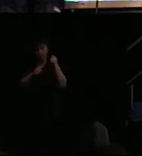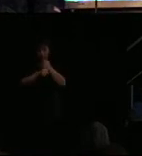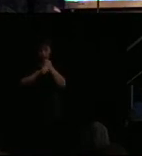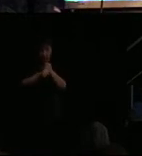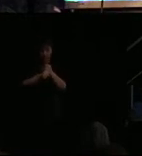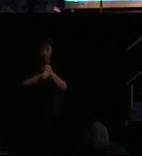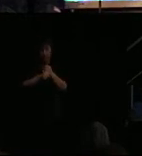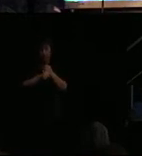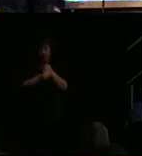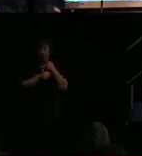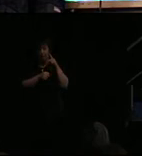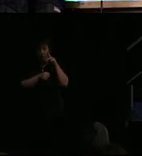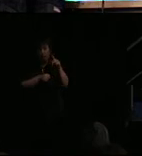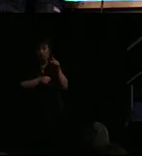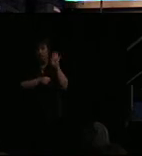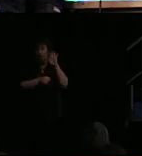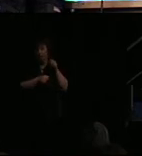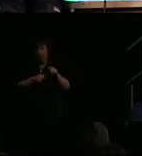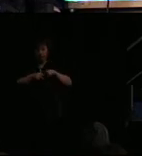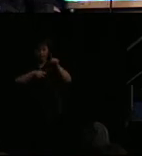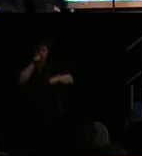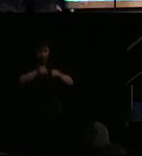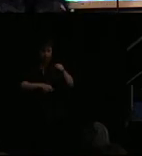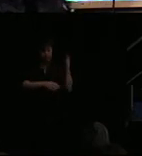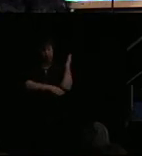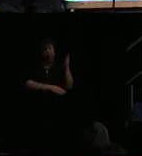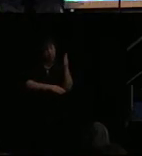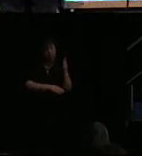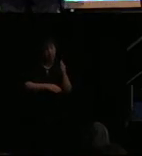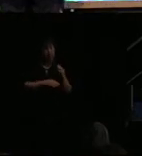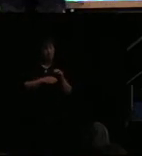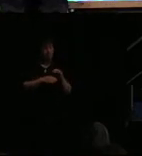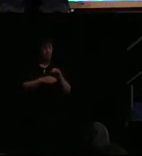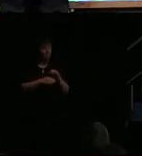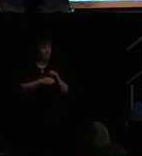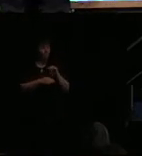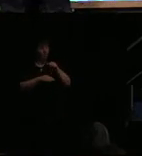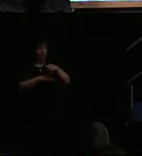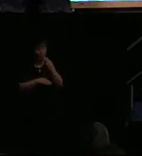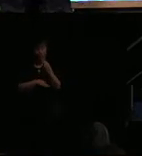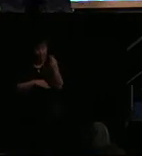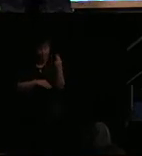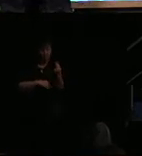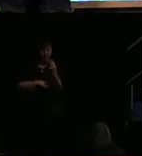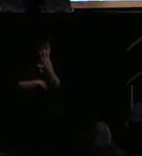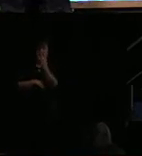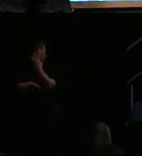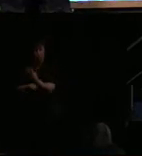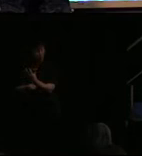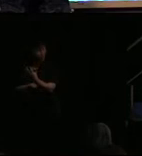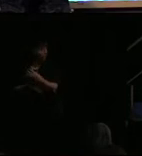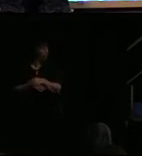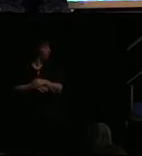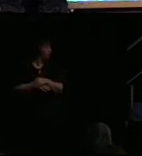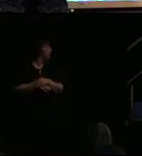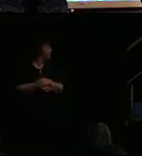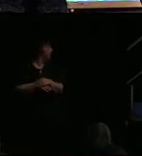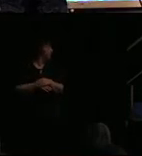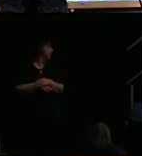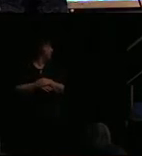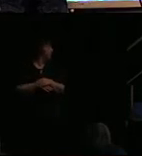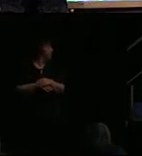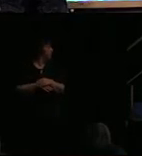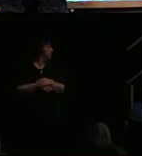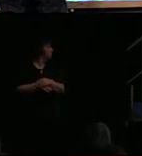and ears open for different mission opportunities that will be coming up over 2024. Can you believe that? 2024. It's crazy, isn't it?